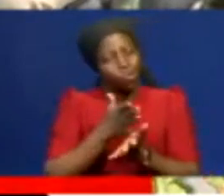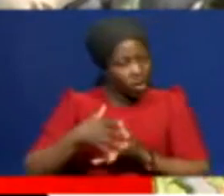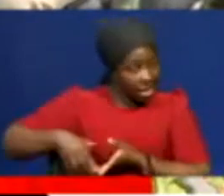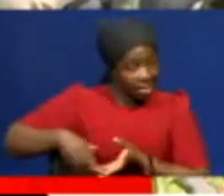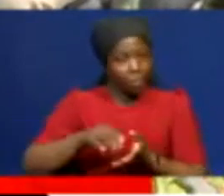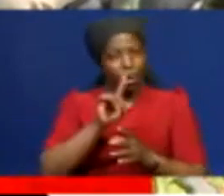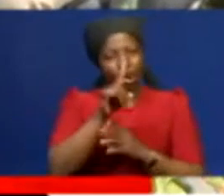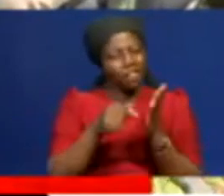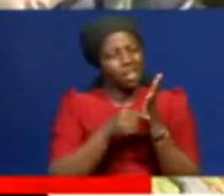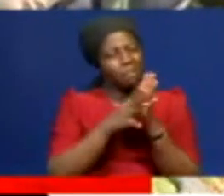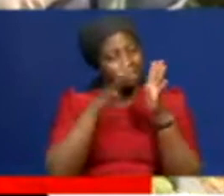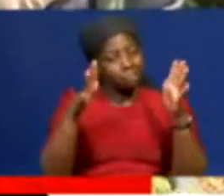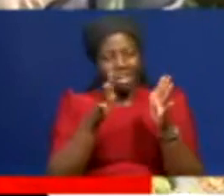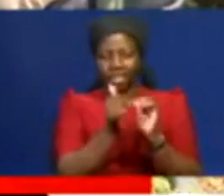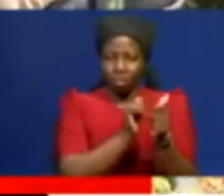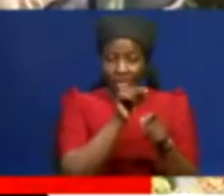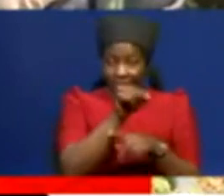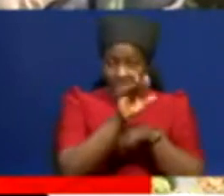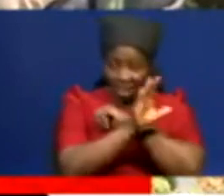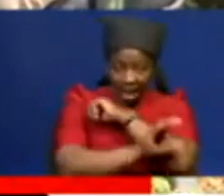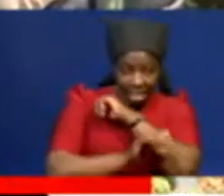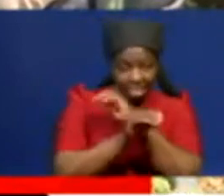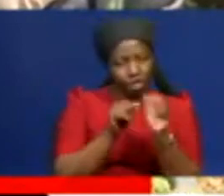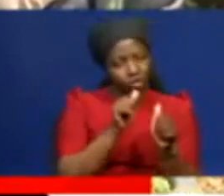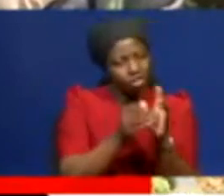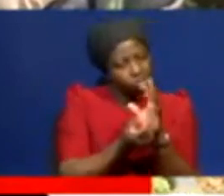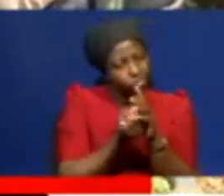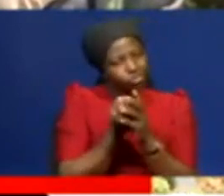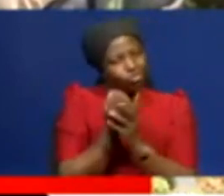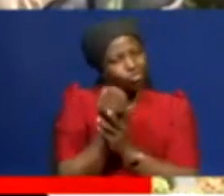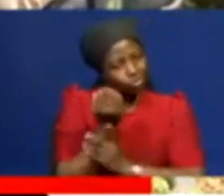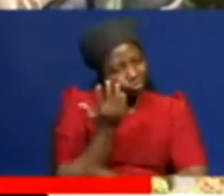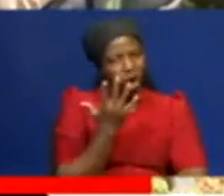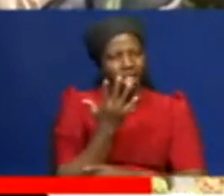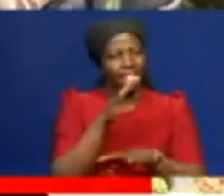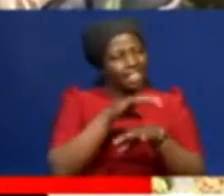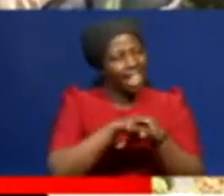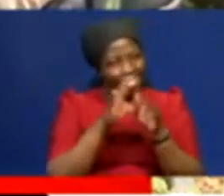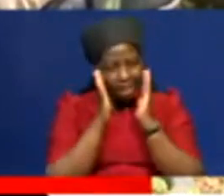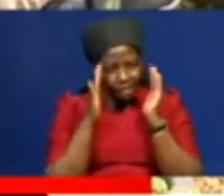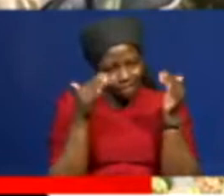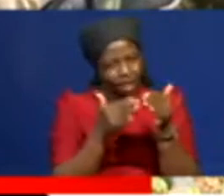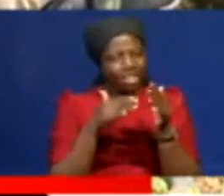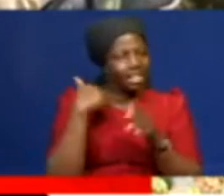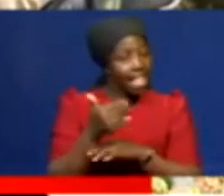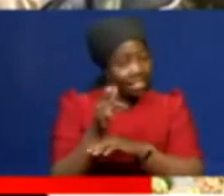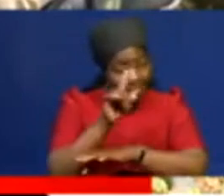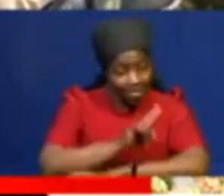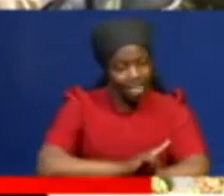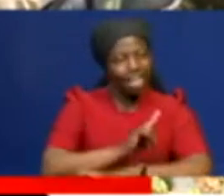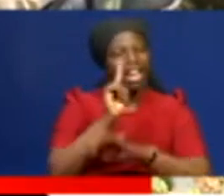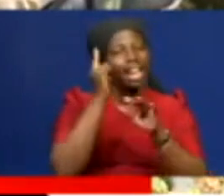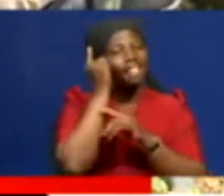sport in this country that is growing attention day by day, and sure. I think is also